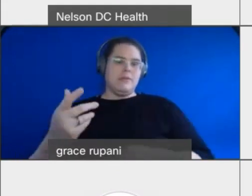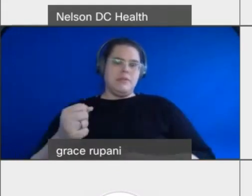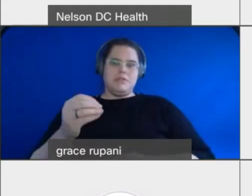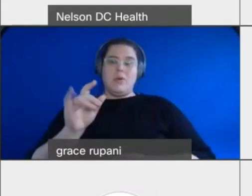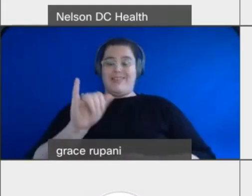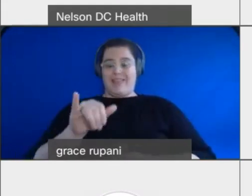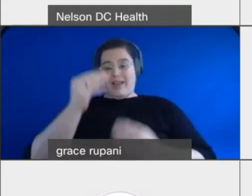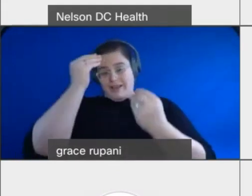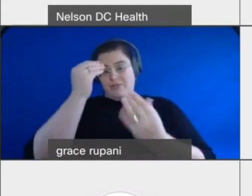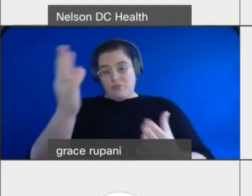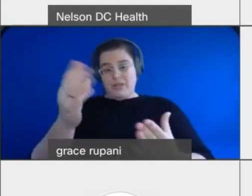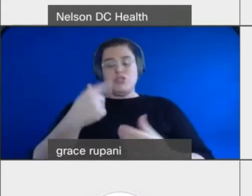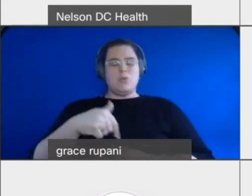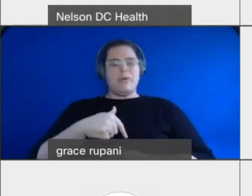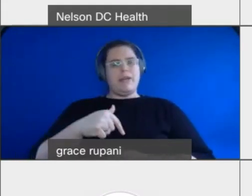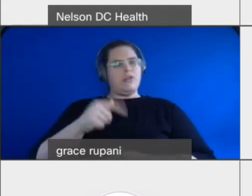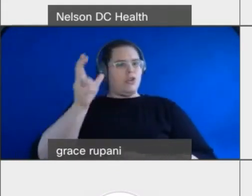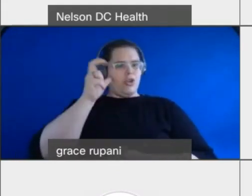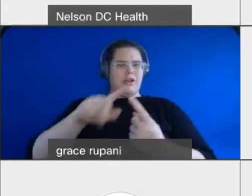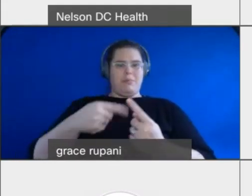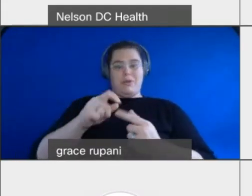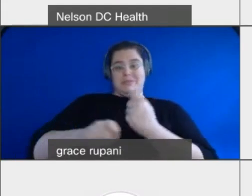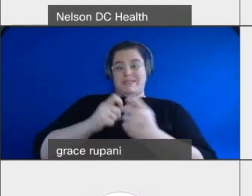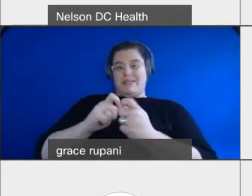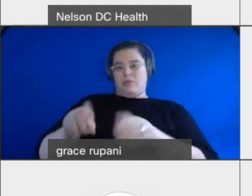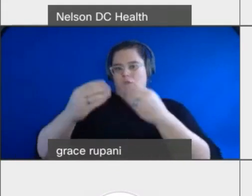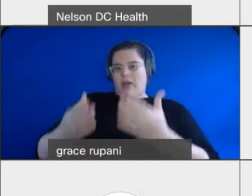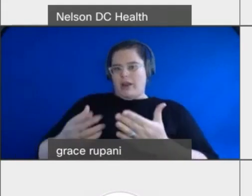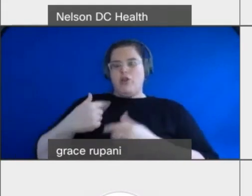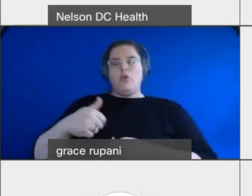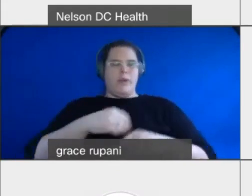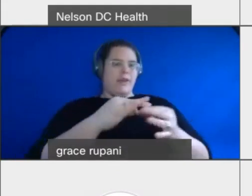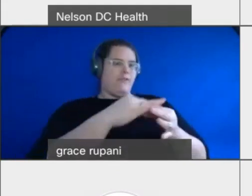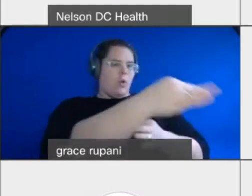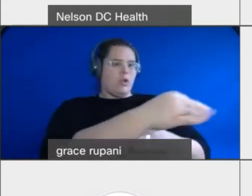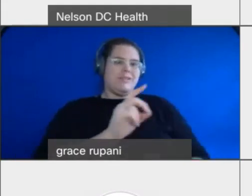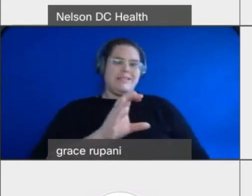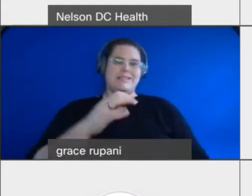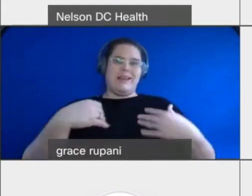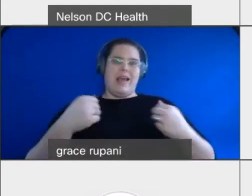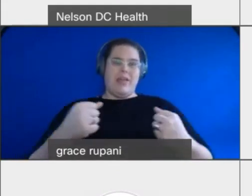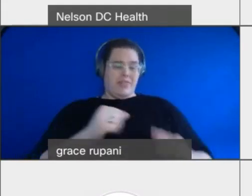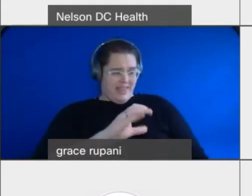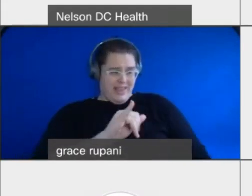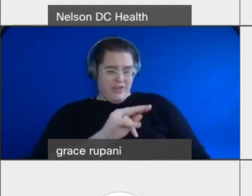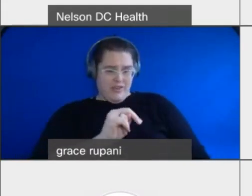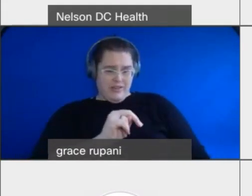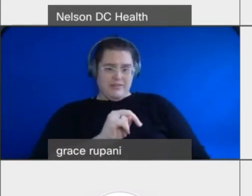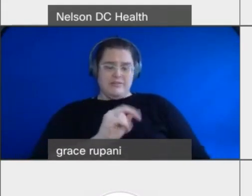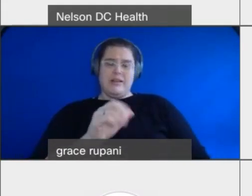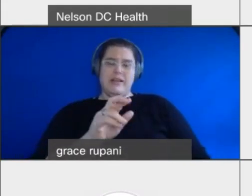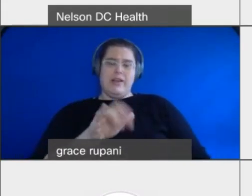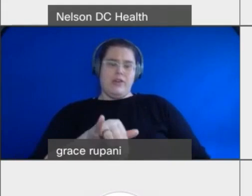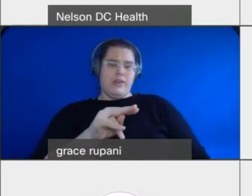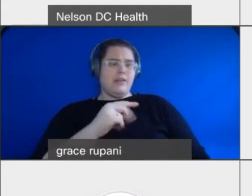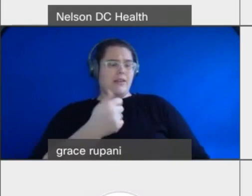specific provider that we did forward to DC Health. And so, Karen, if you have any specific response to that issue, because I have